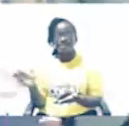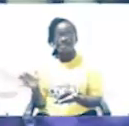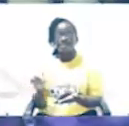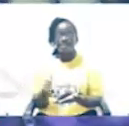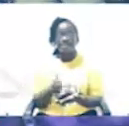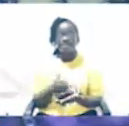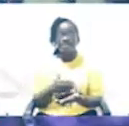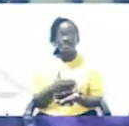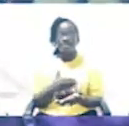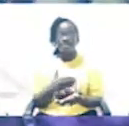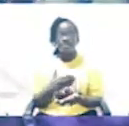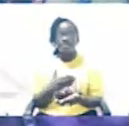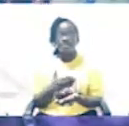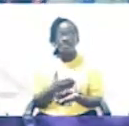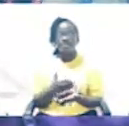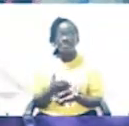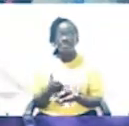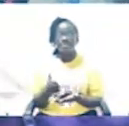tonight. Come quickly.